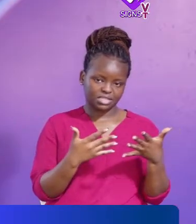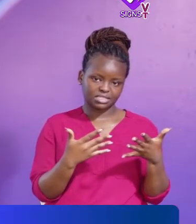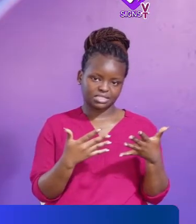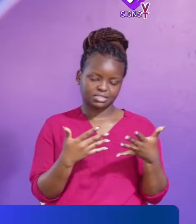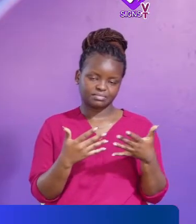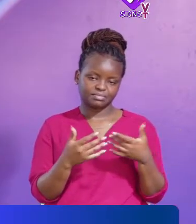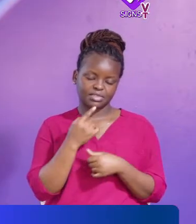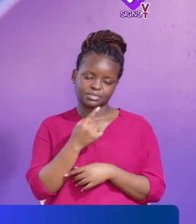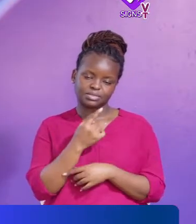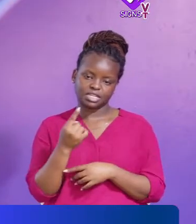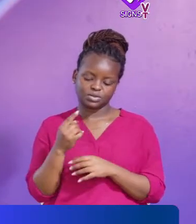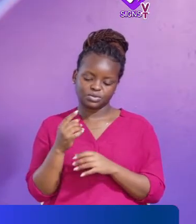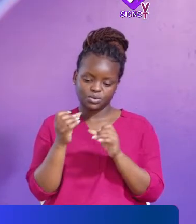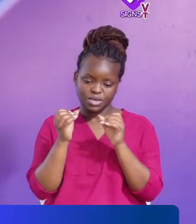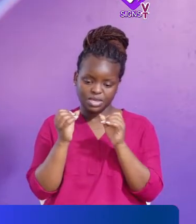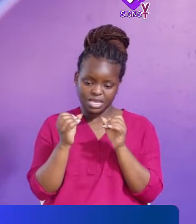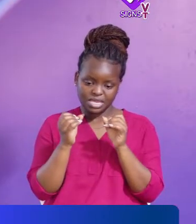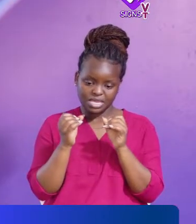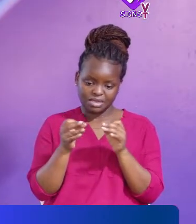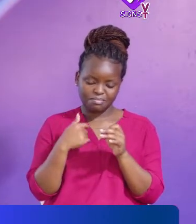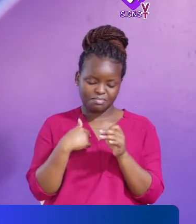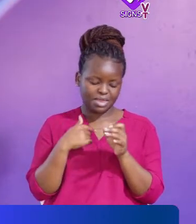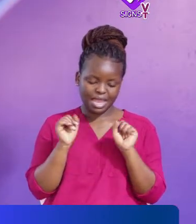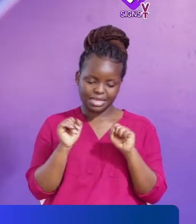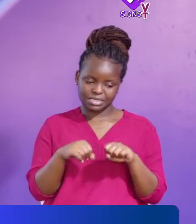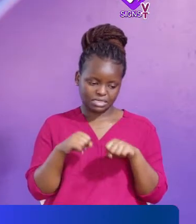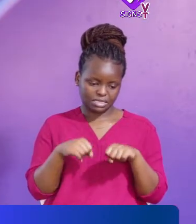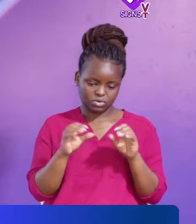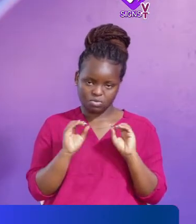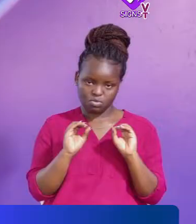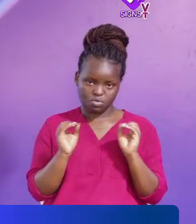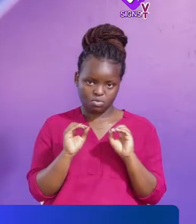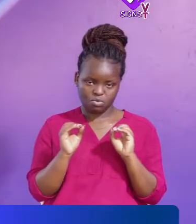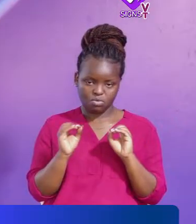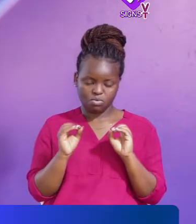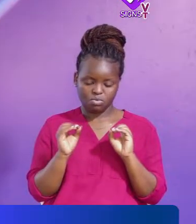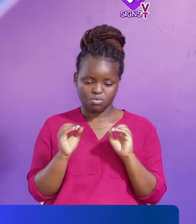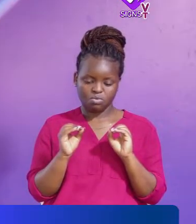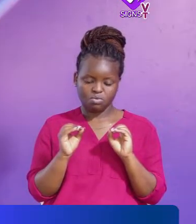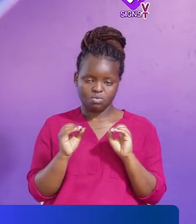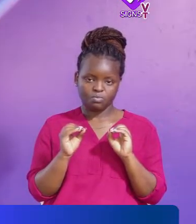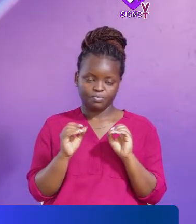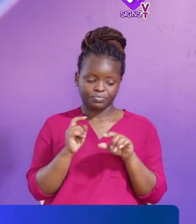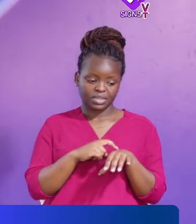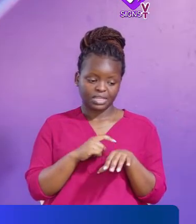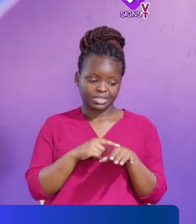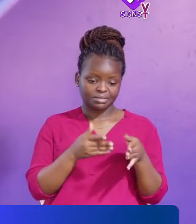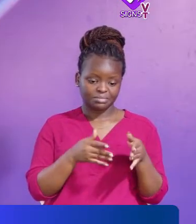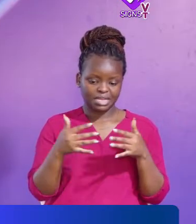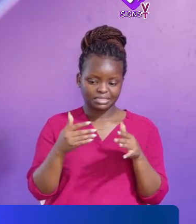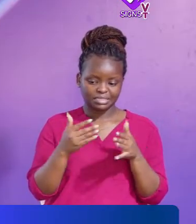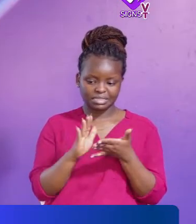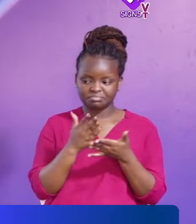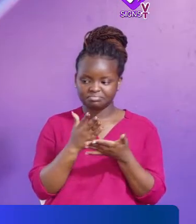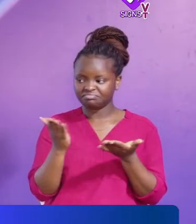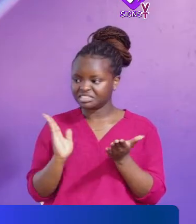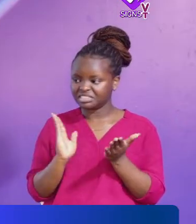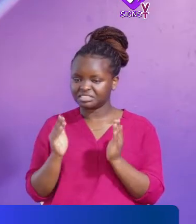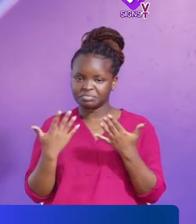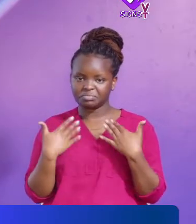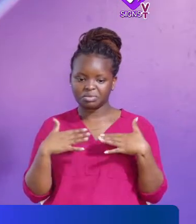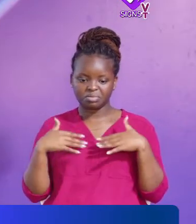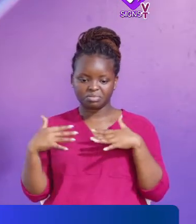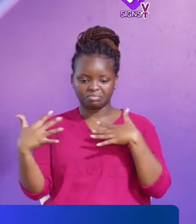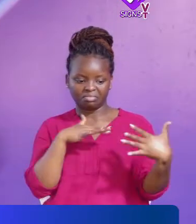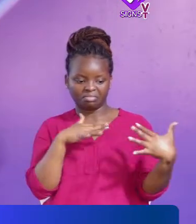you, that I really don't agree when you hear that some of these people are fighting each other. That's why I